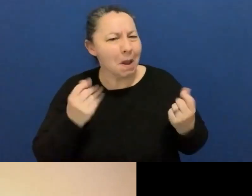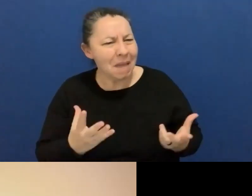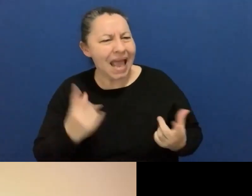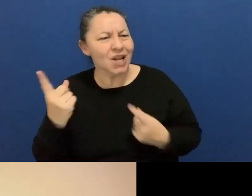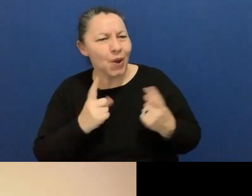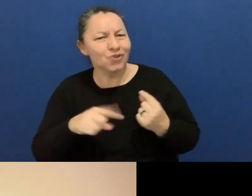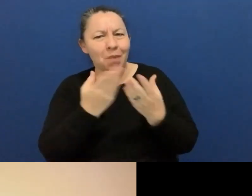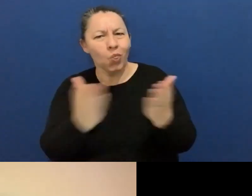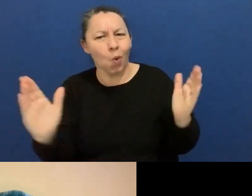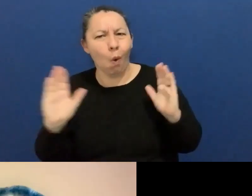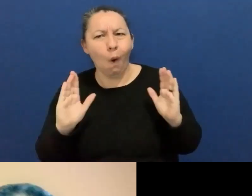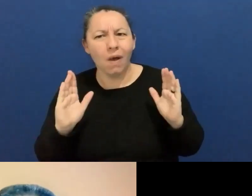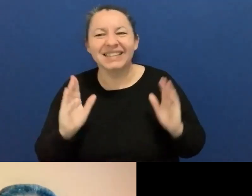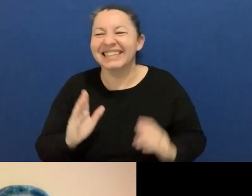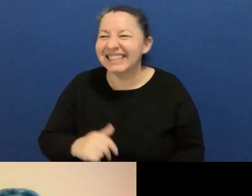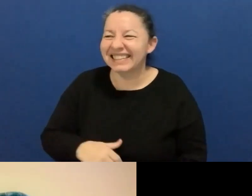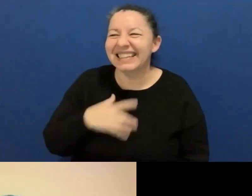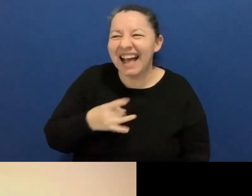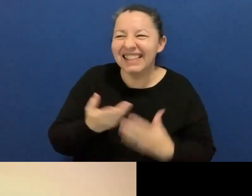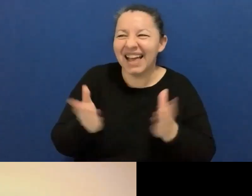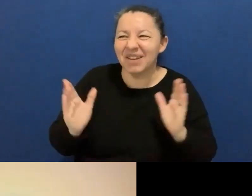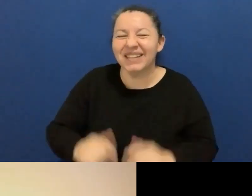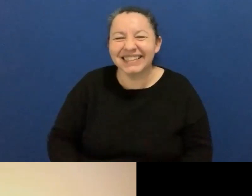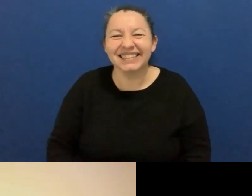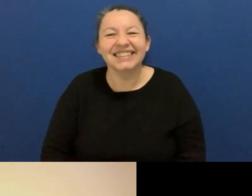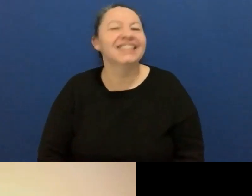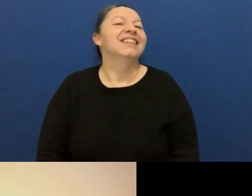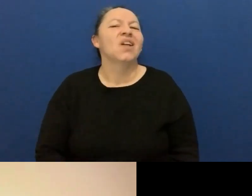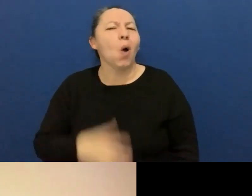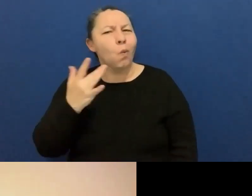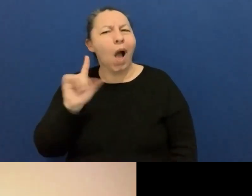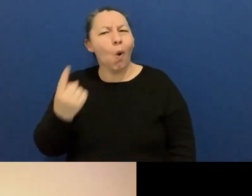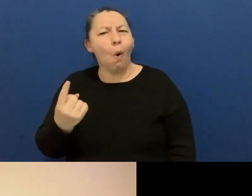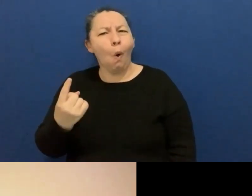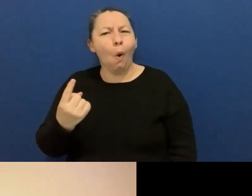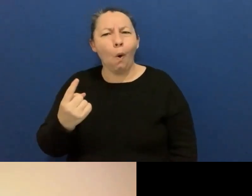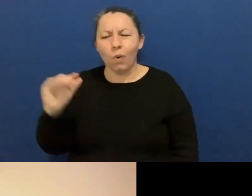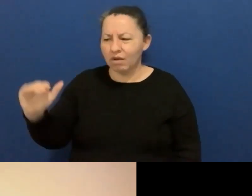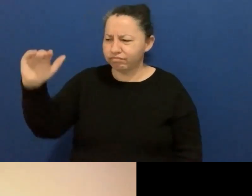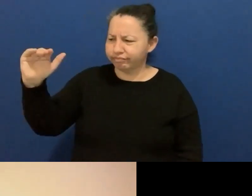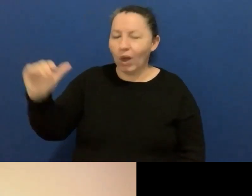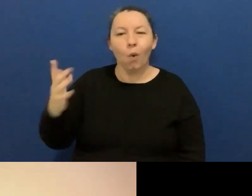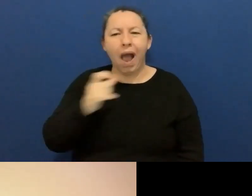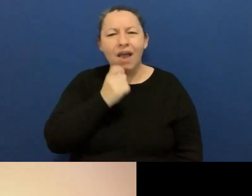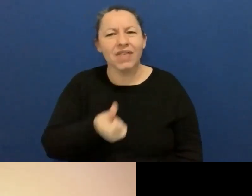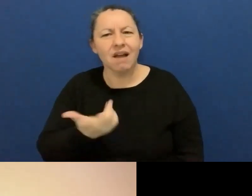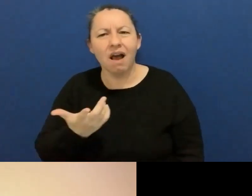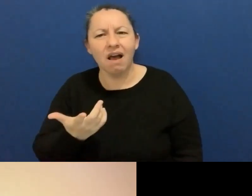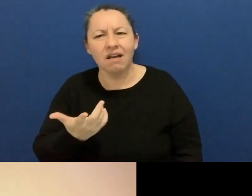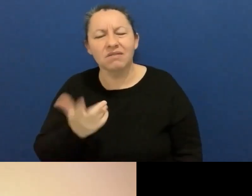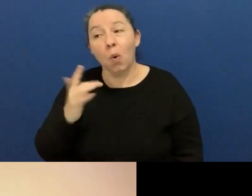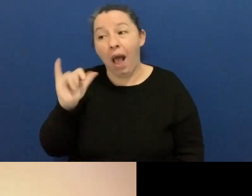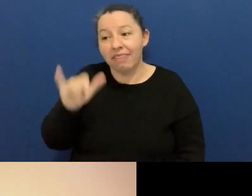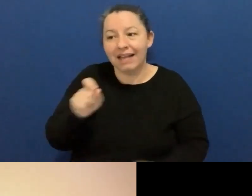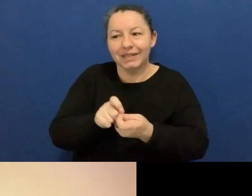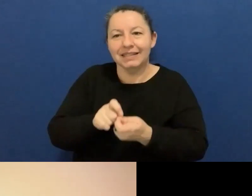way. I like walls. Why are they only that height? Why aren't they, you know, why that height, I guess,